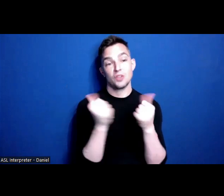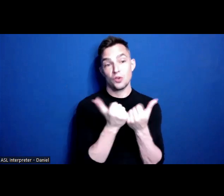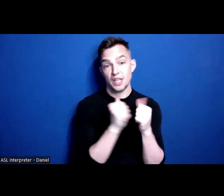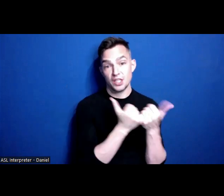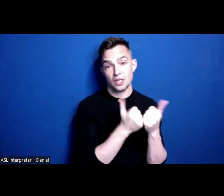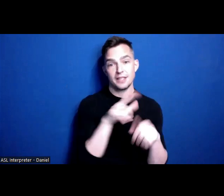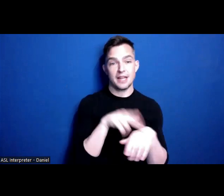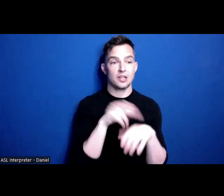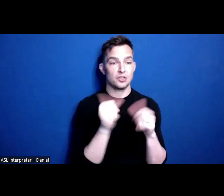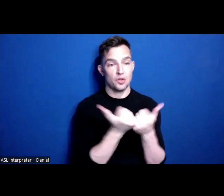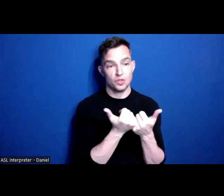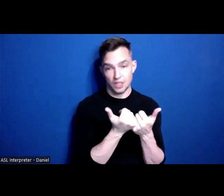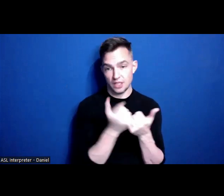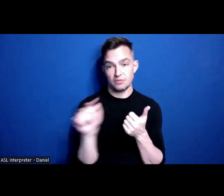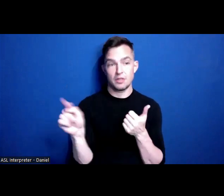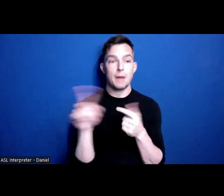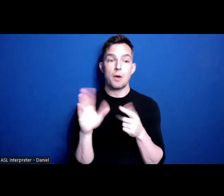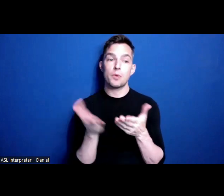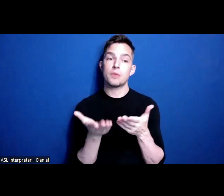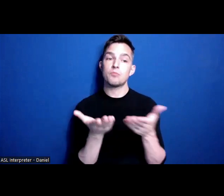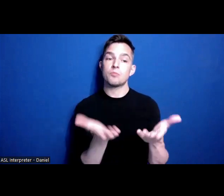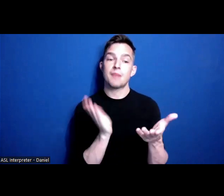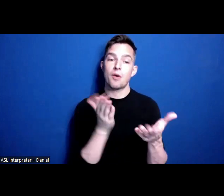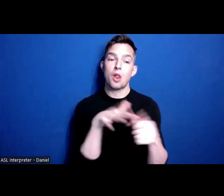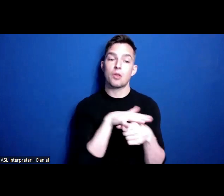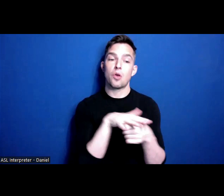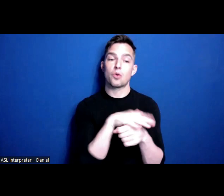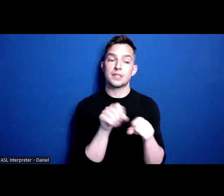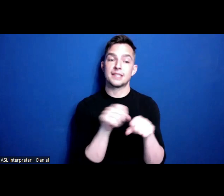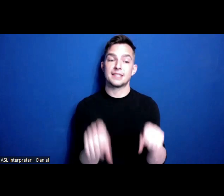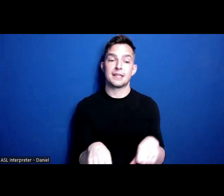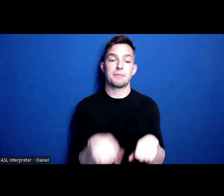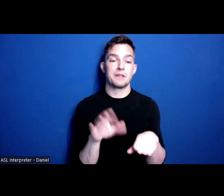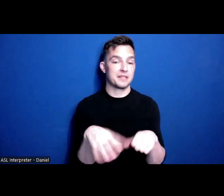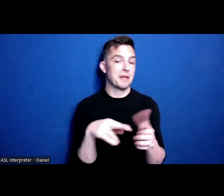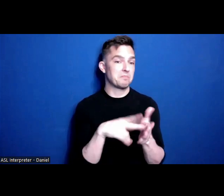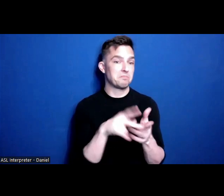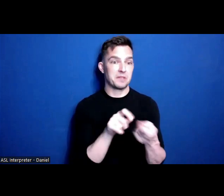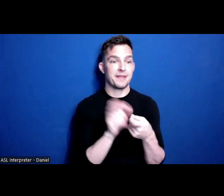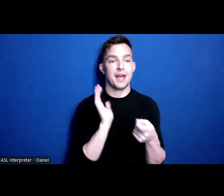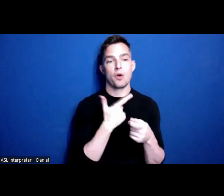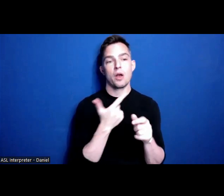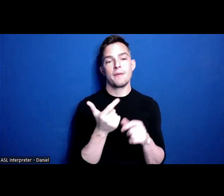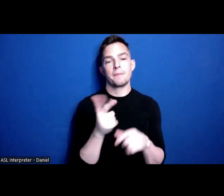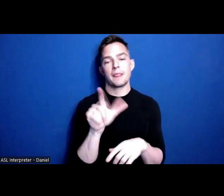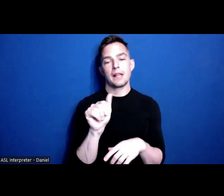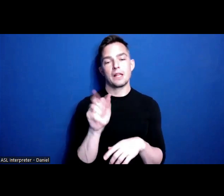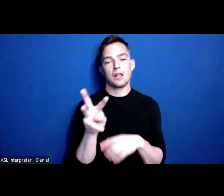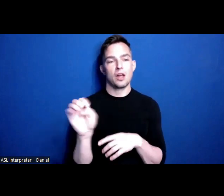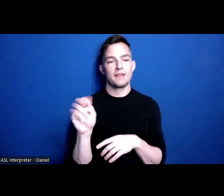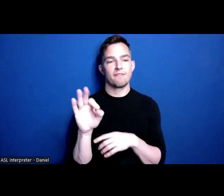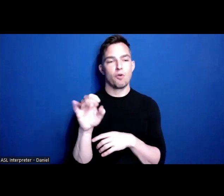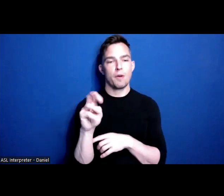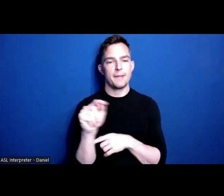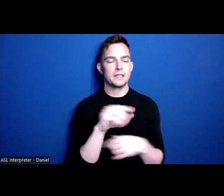national associations, we raise up our local systems. That includes specifically our law enforcement, emergency